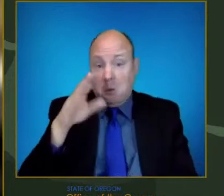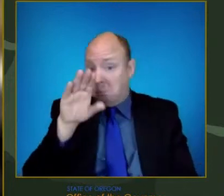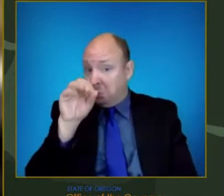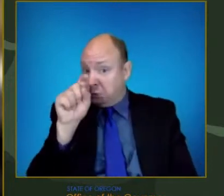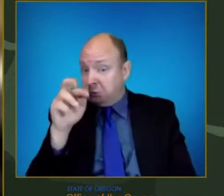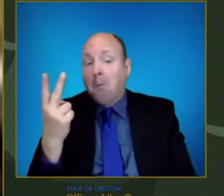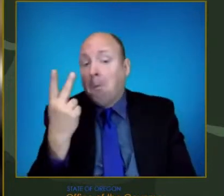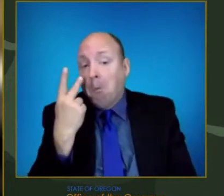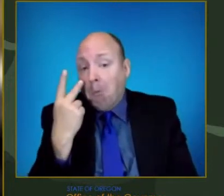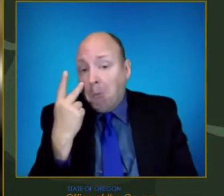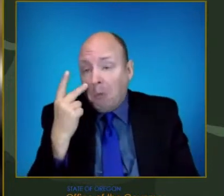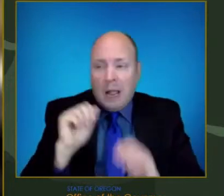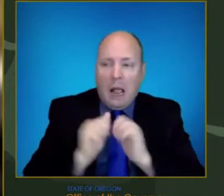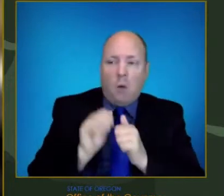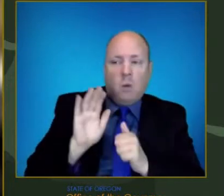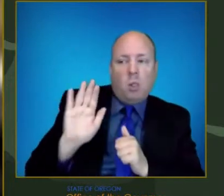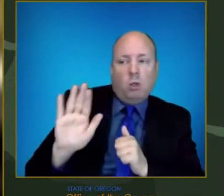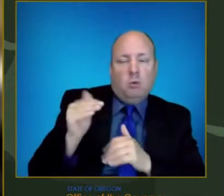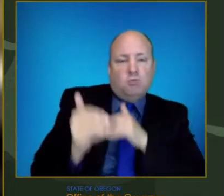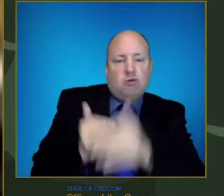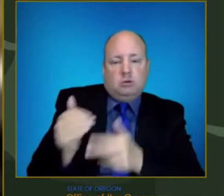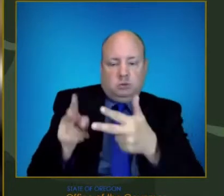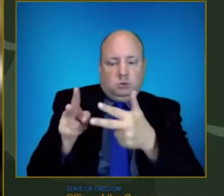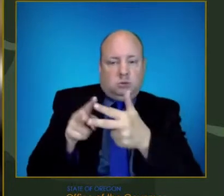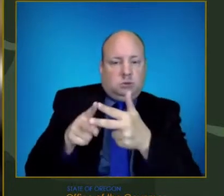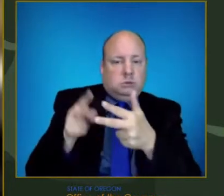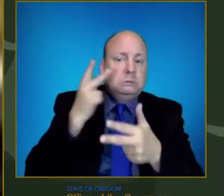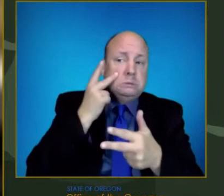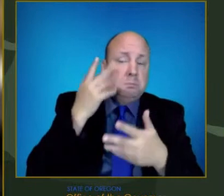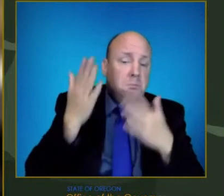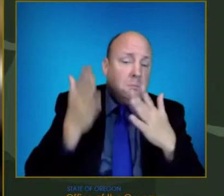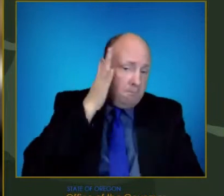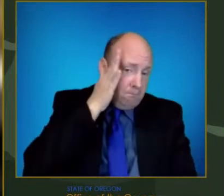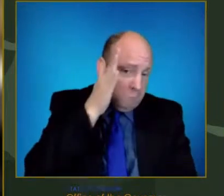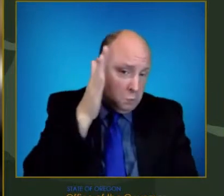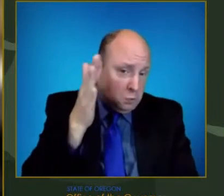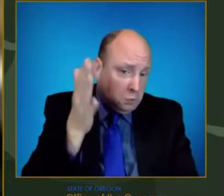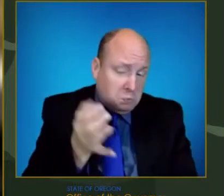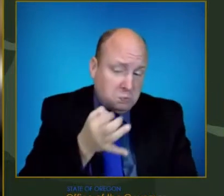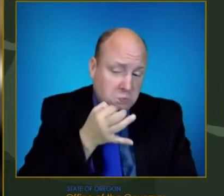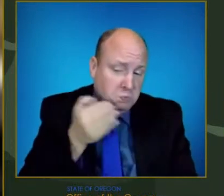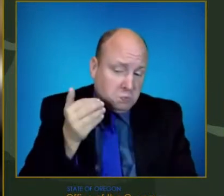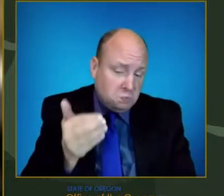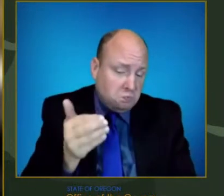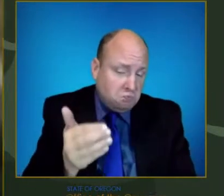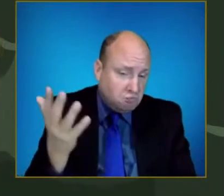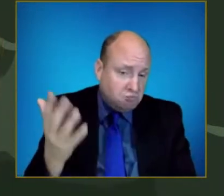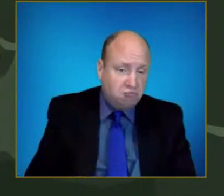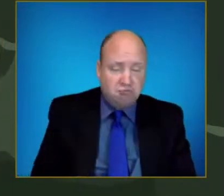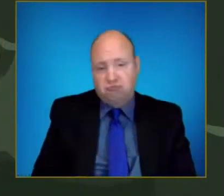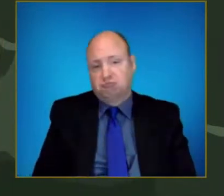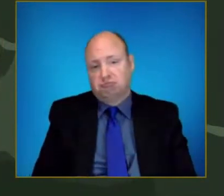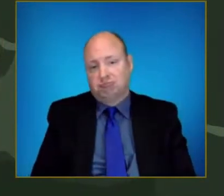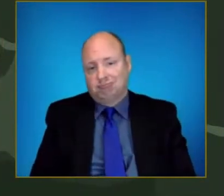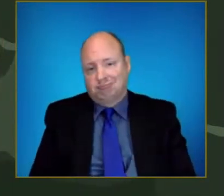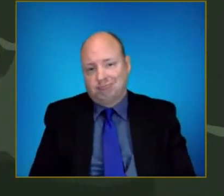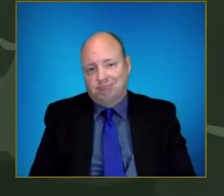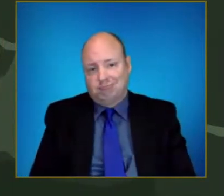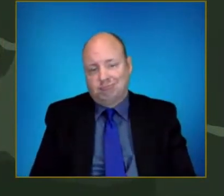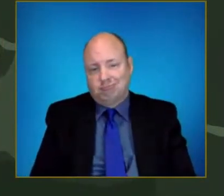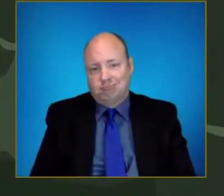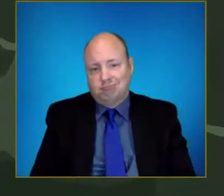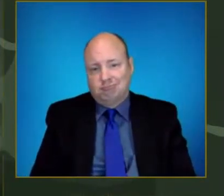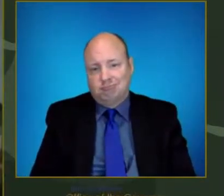their data submitted so that we can have authorized boosters for them as well. And if I could add in regard